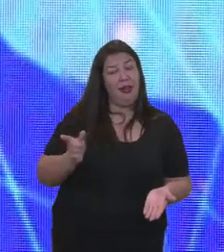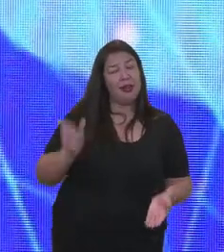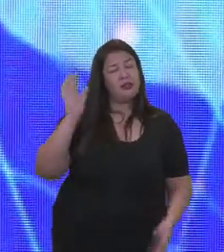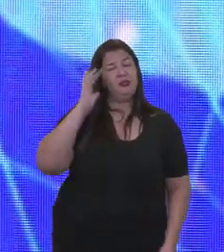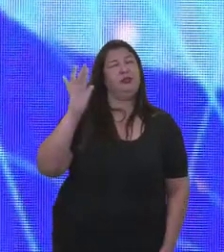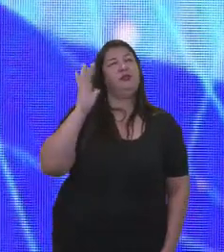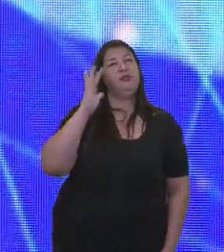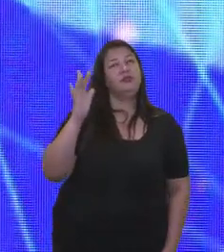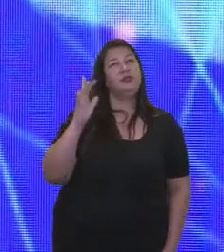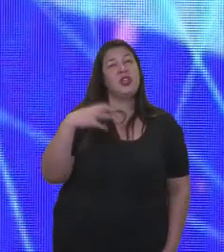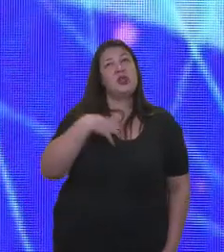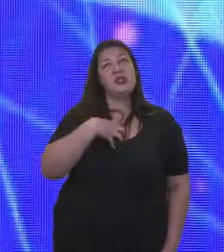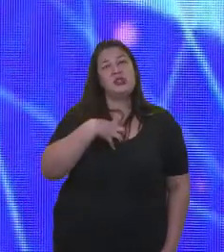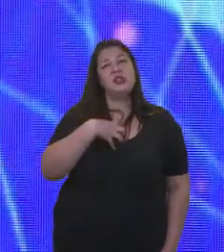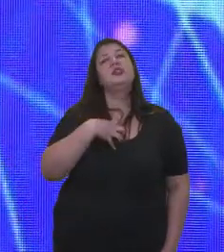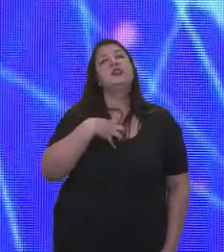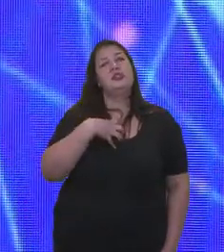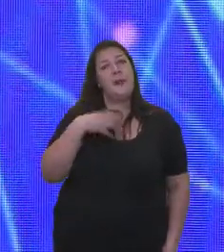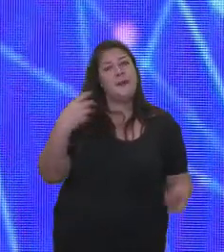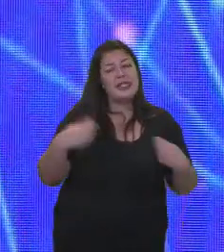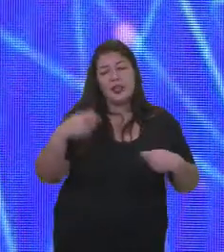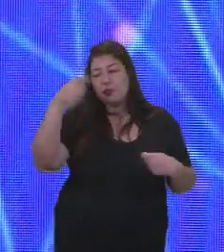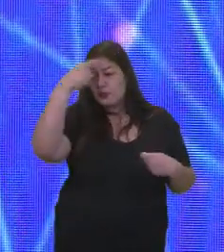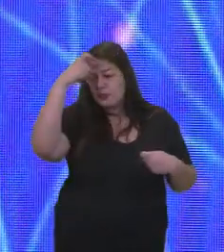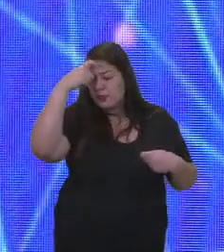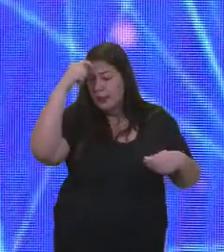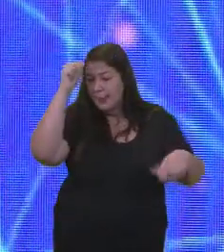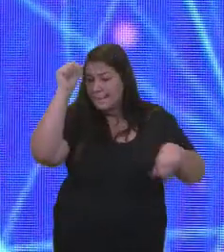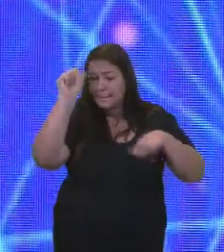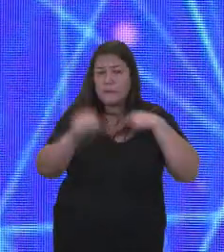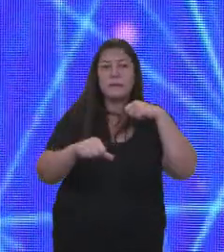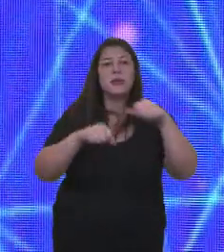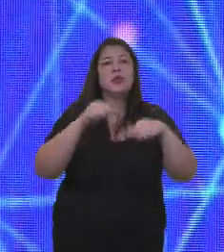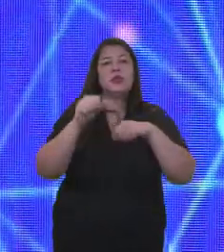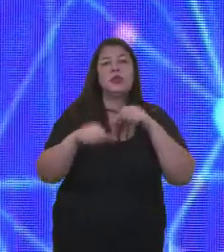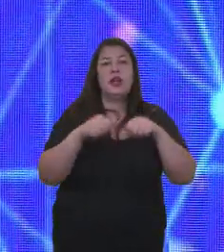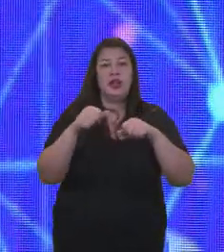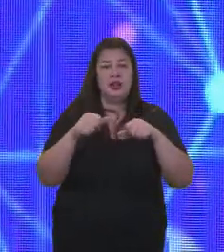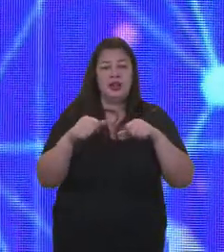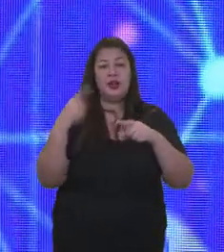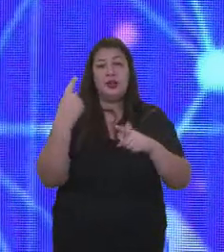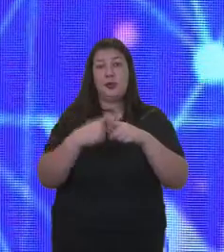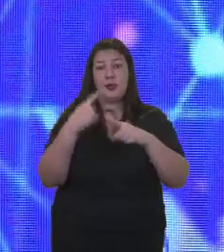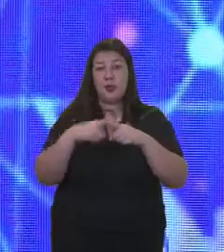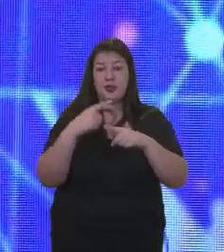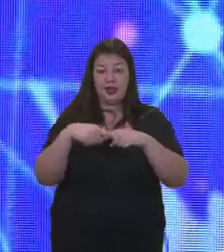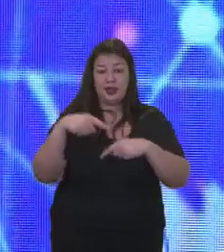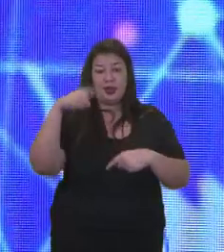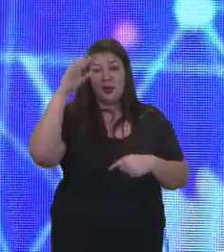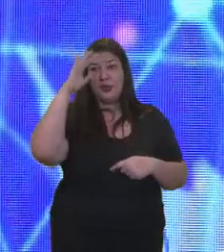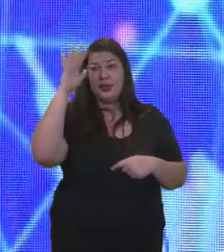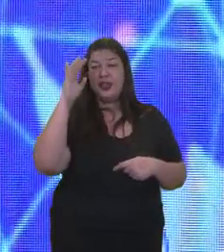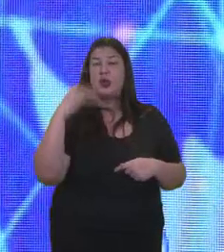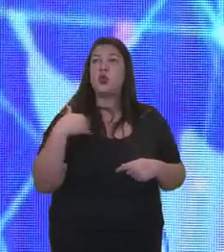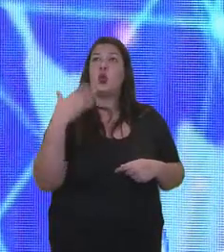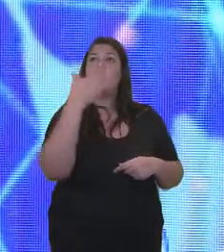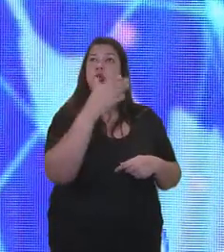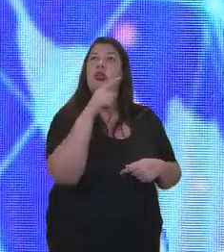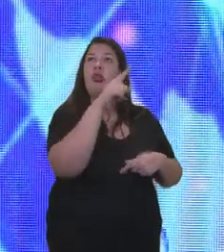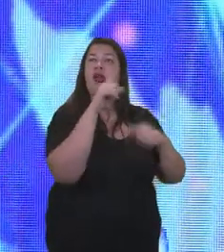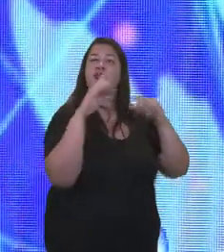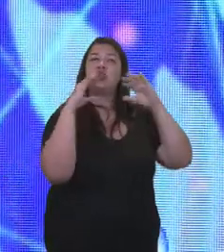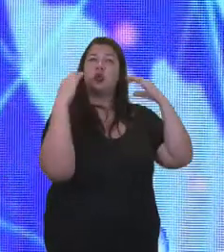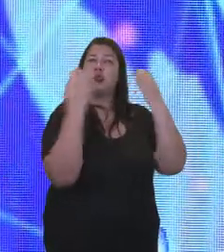So there are many thoughts that we have to unbuild to do such that what you're bringing to